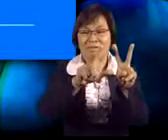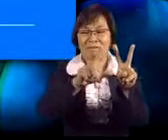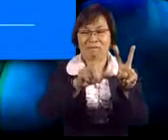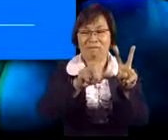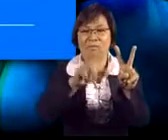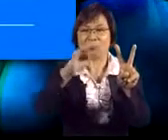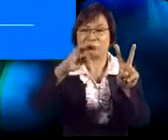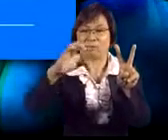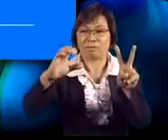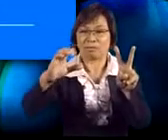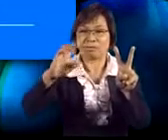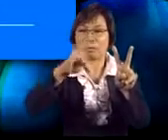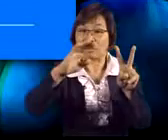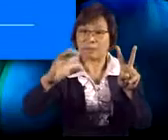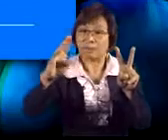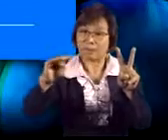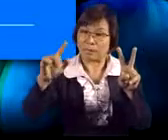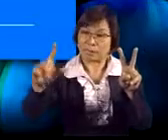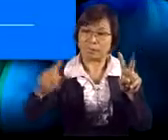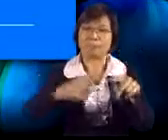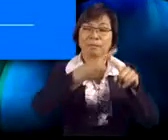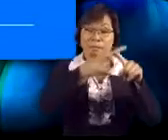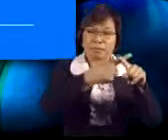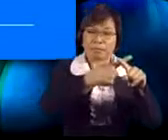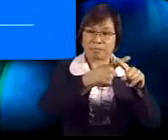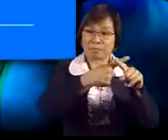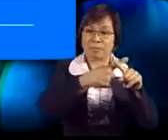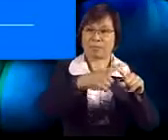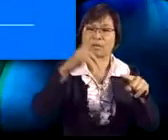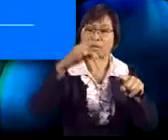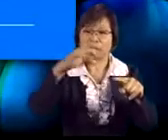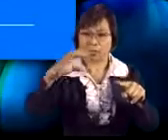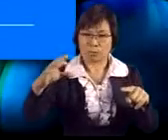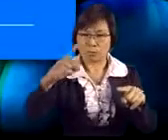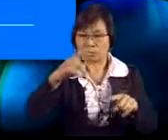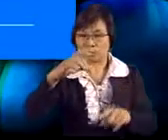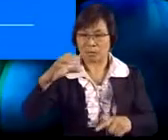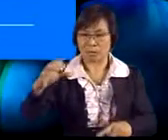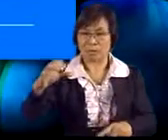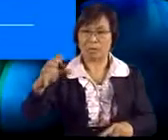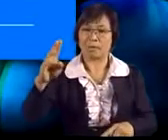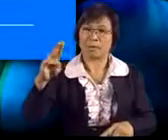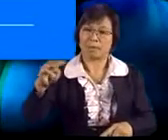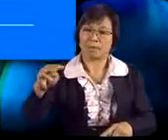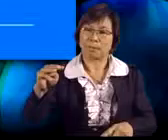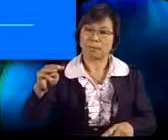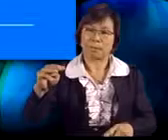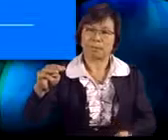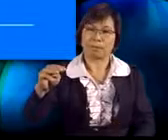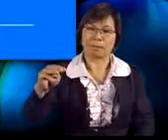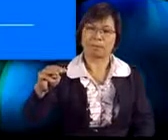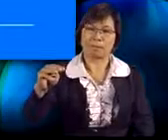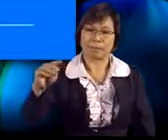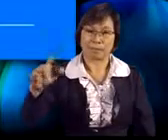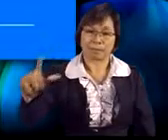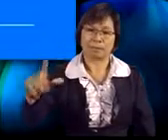2 liters and 400 milliliters multiplies 100 equals